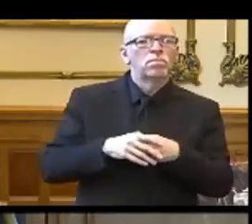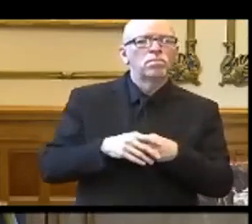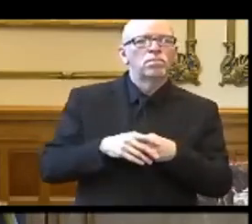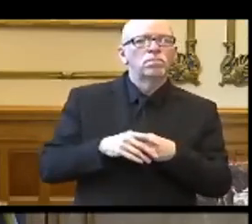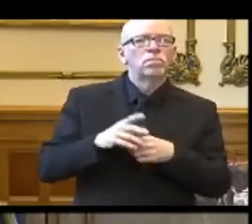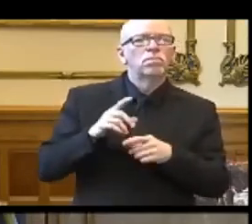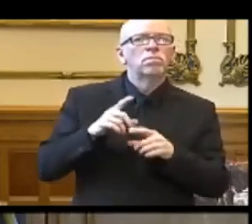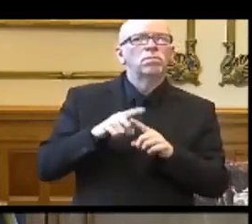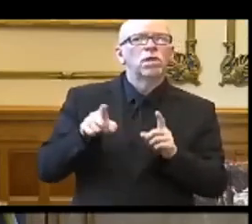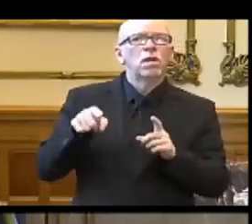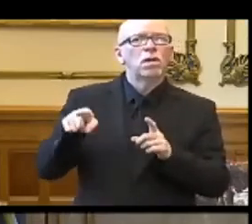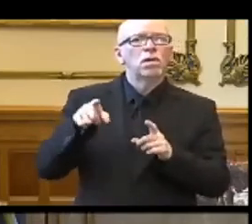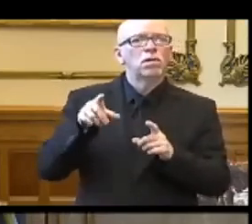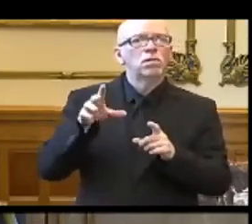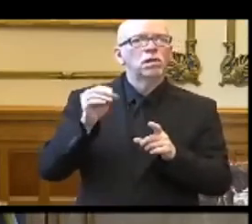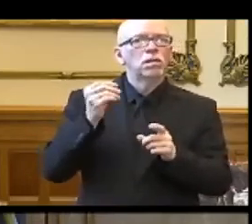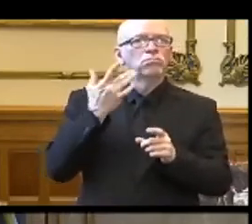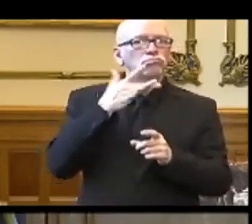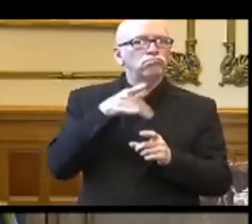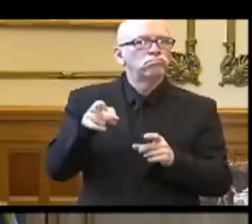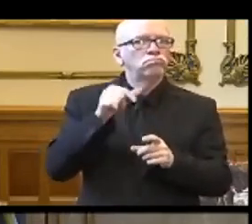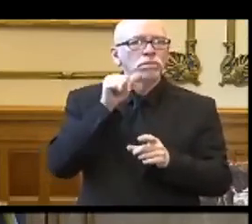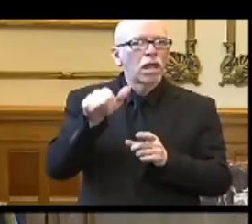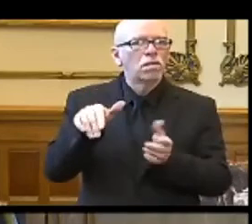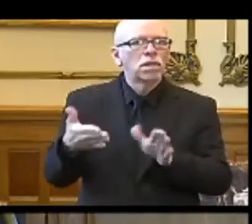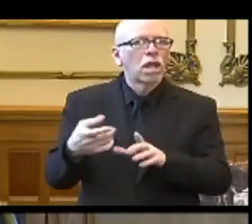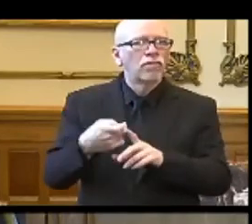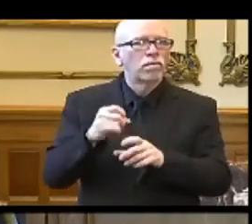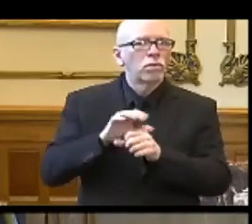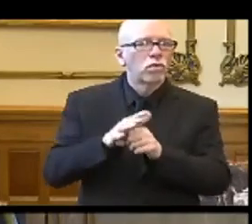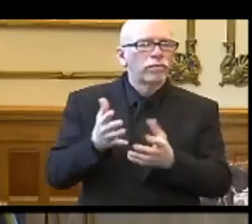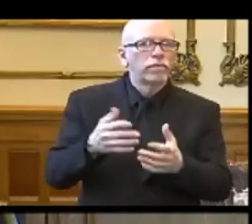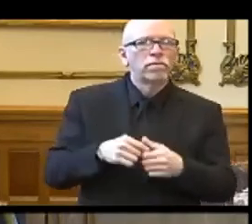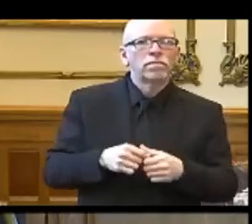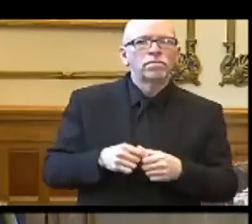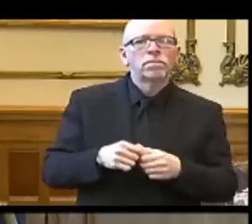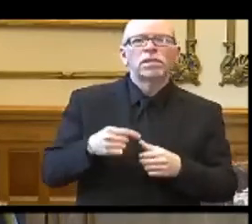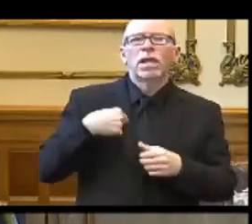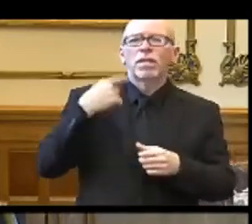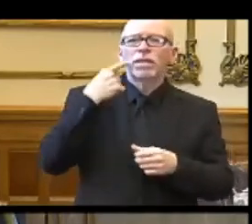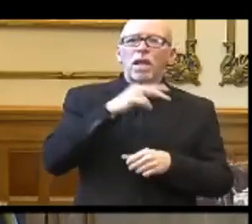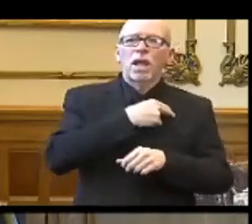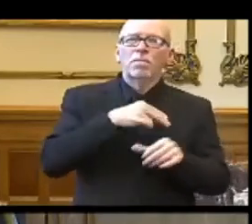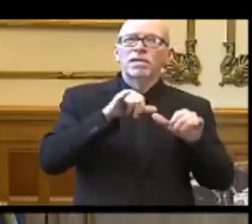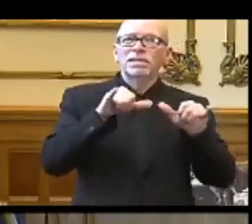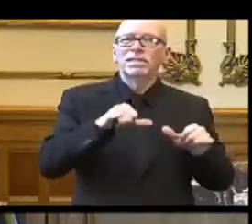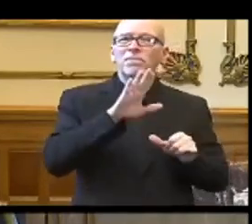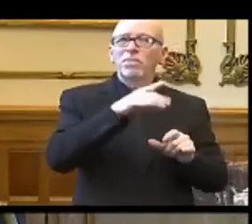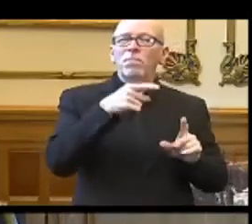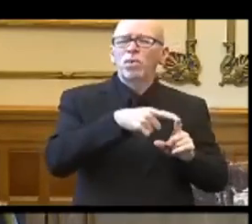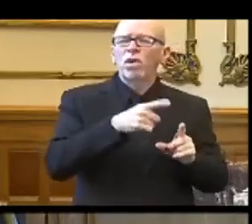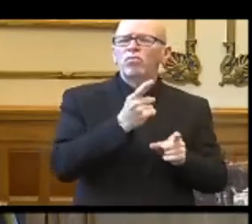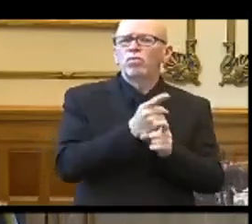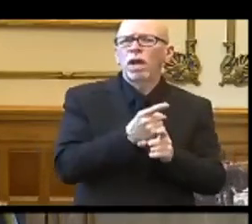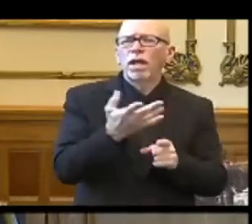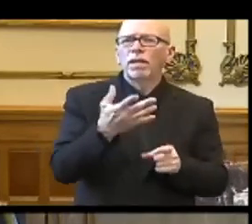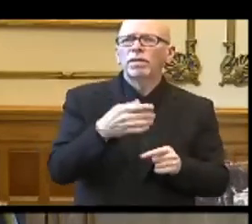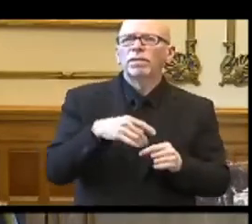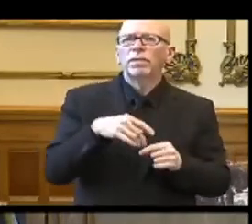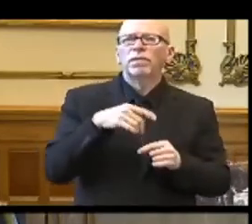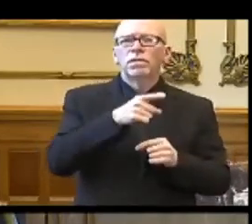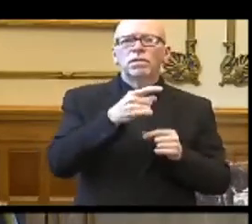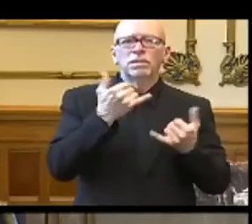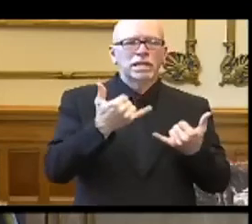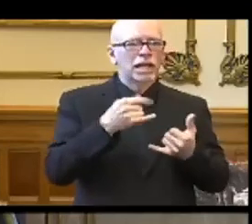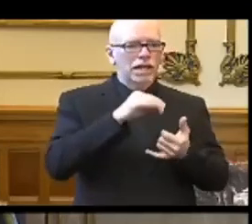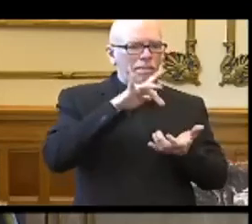had not fortunately died from COVID-19. I think that what your hospital system is saying is correct. Right now, they're probably very much in